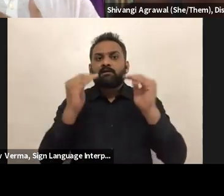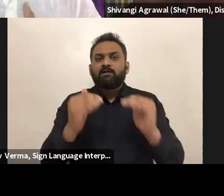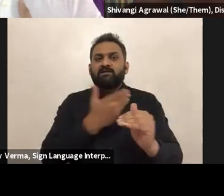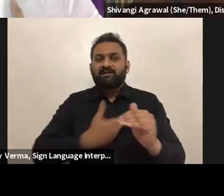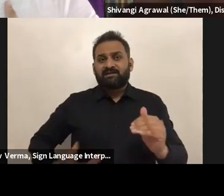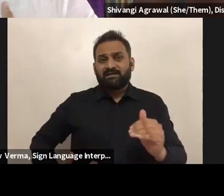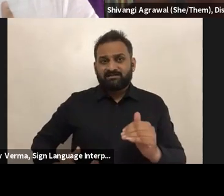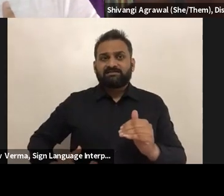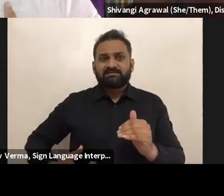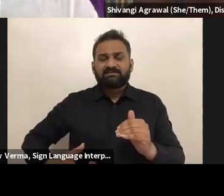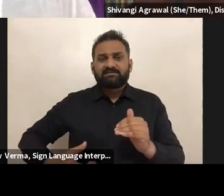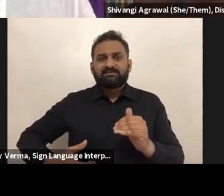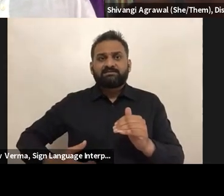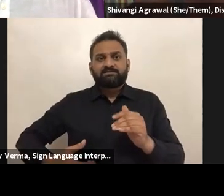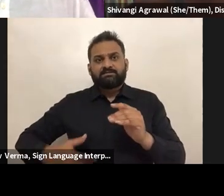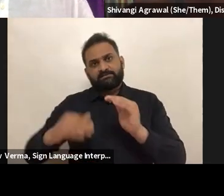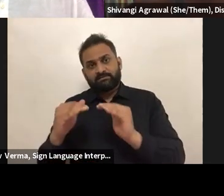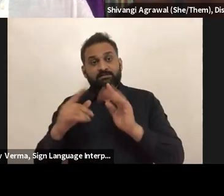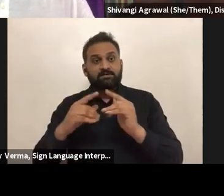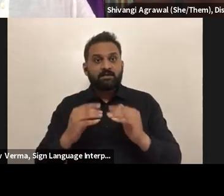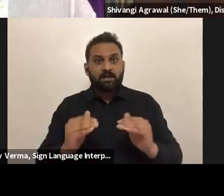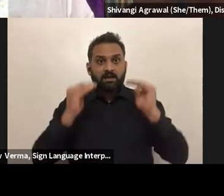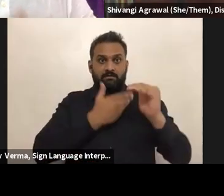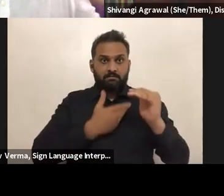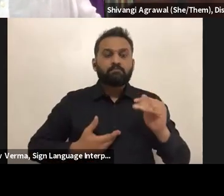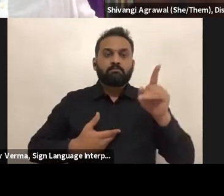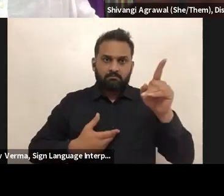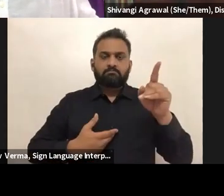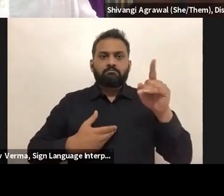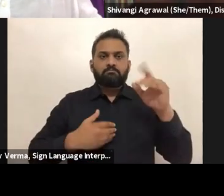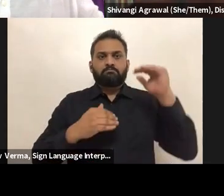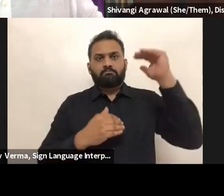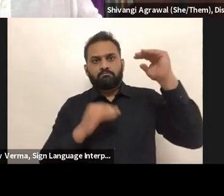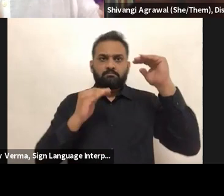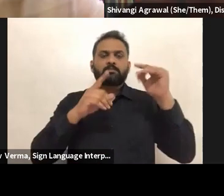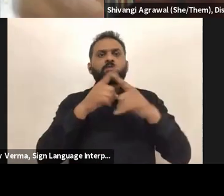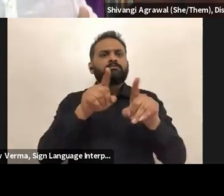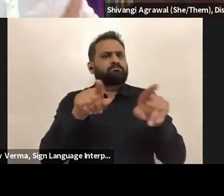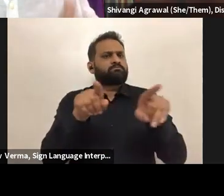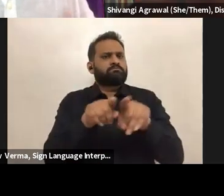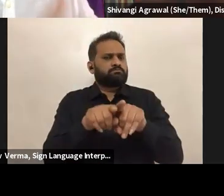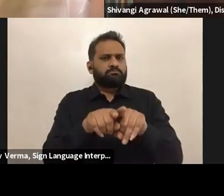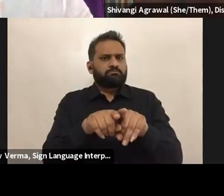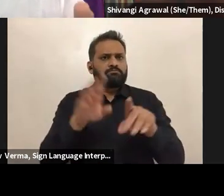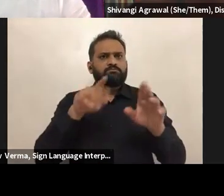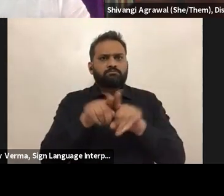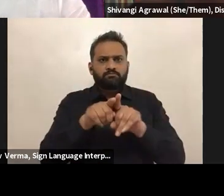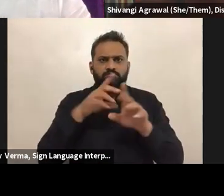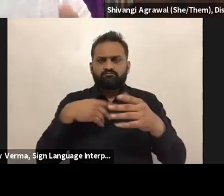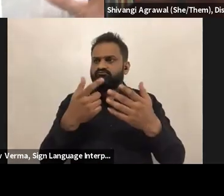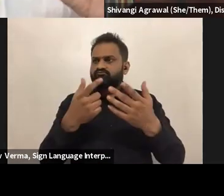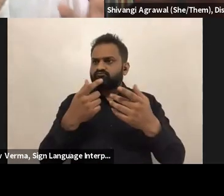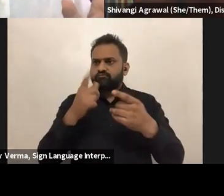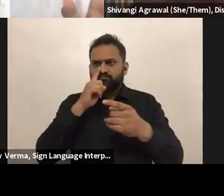The rest are all high caste. But then at the same time, we have a good amount of uh, trans representation, women